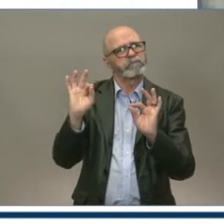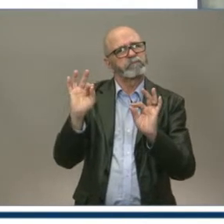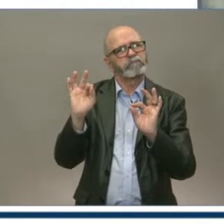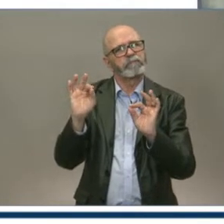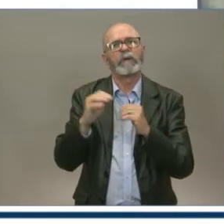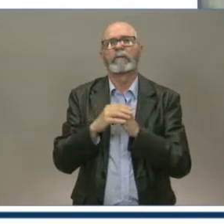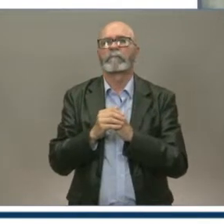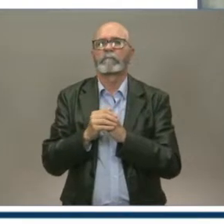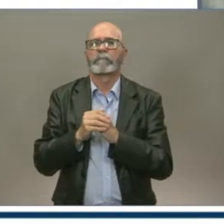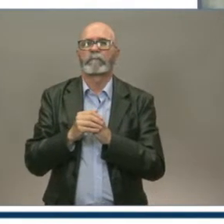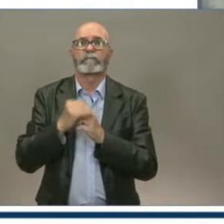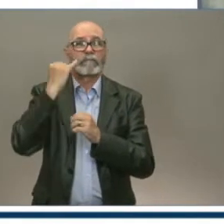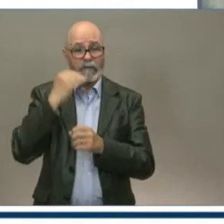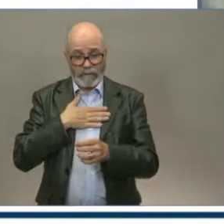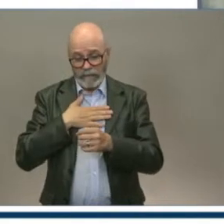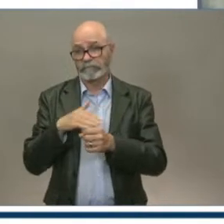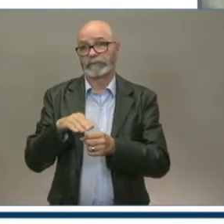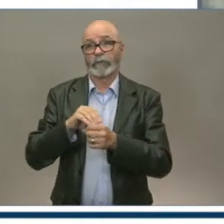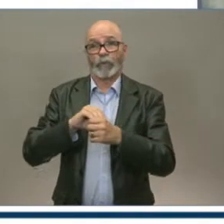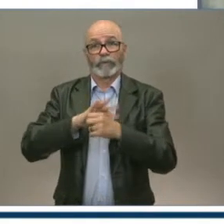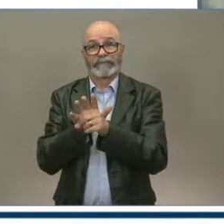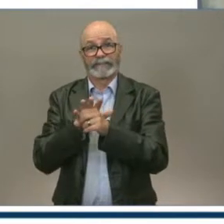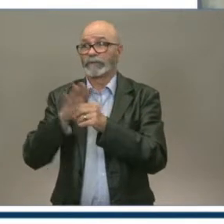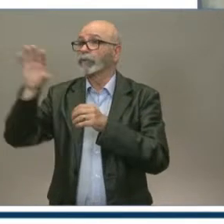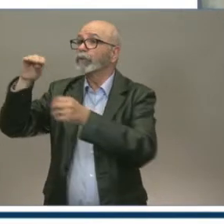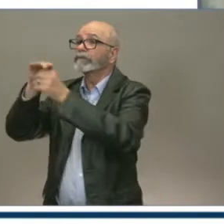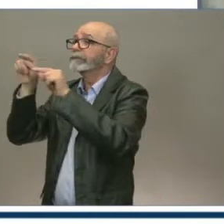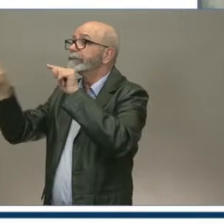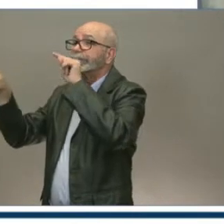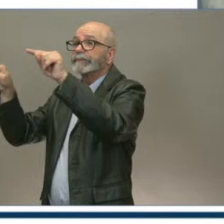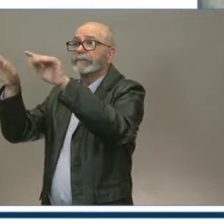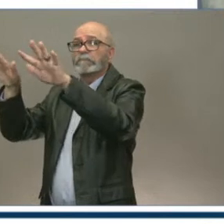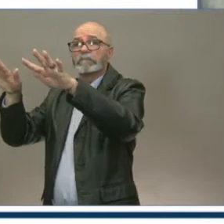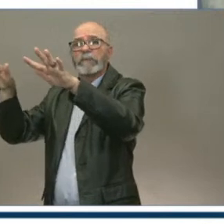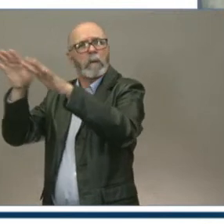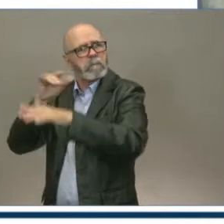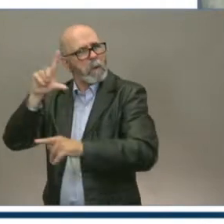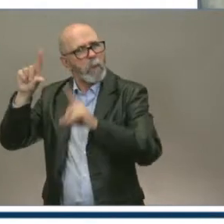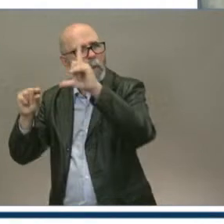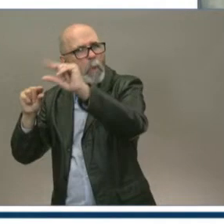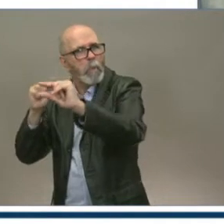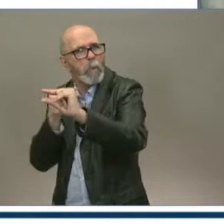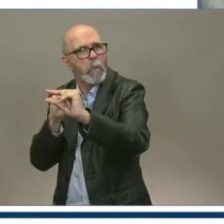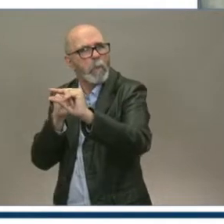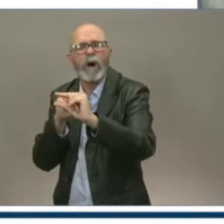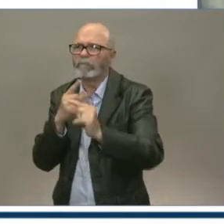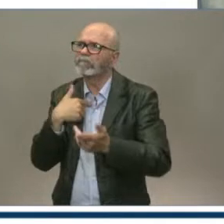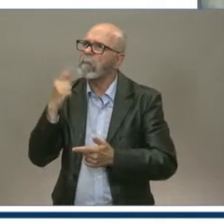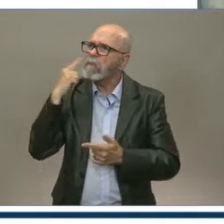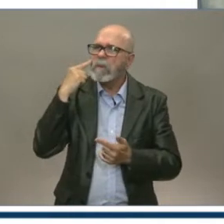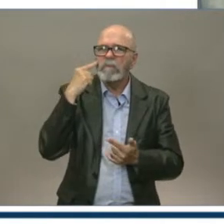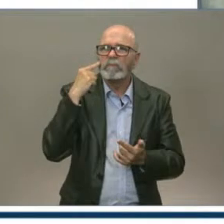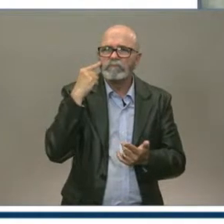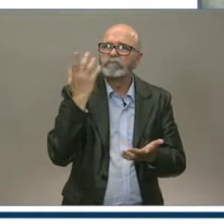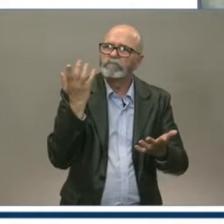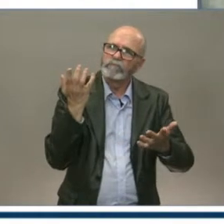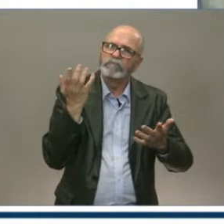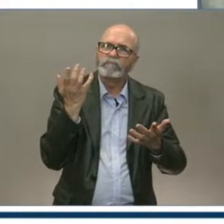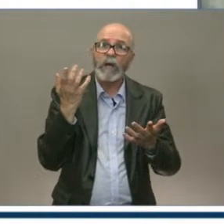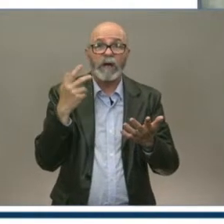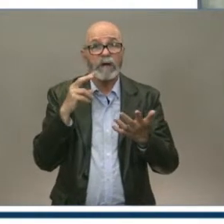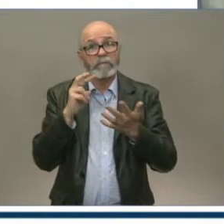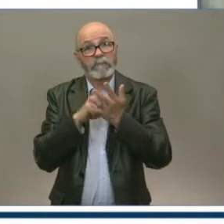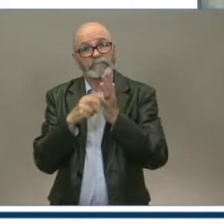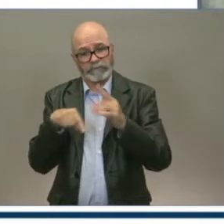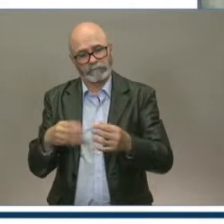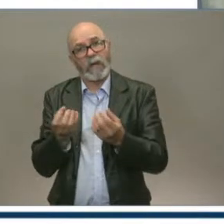our epidemiology and theirs. So I didn't feel that it was appropriate to put a further burden on Nova